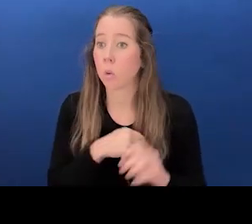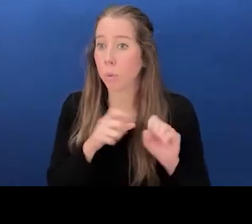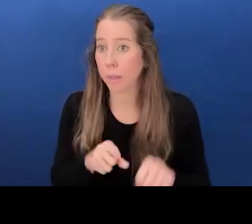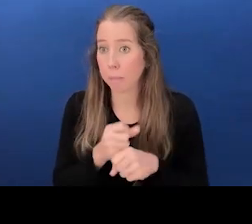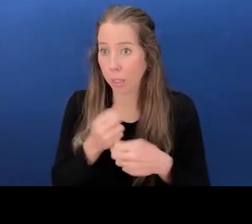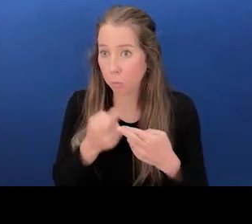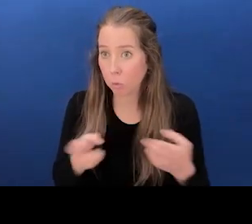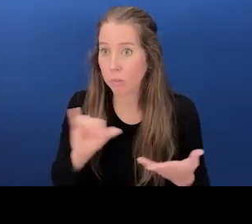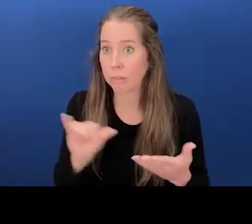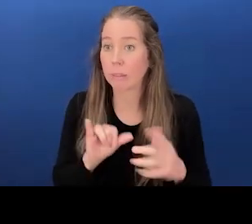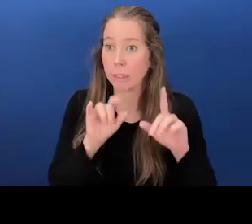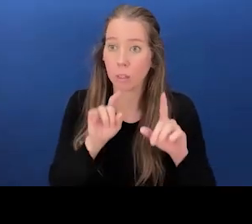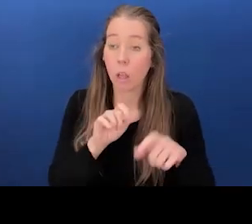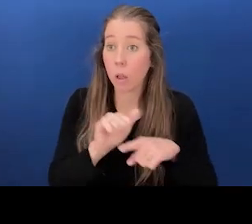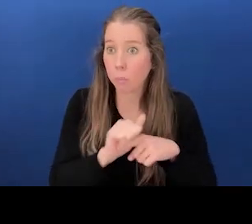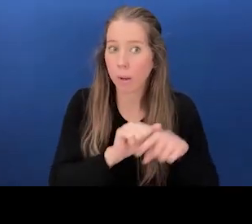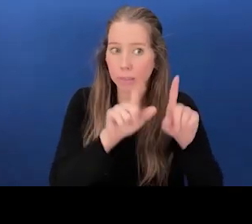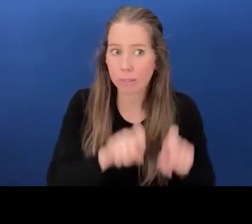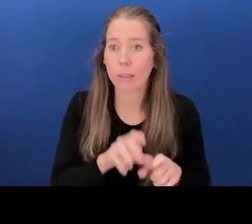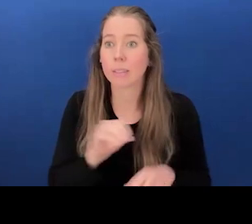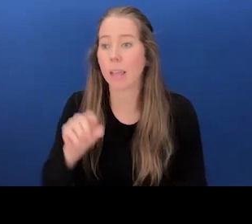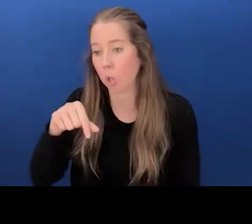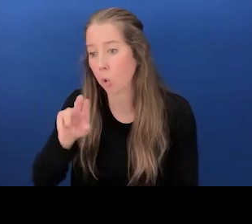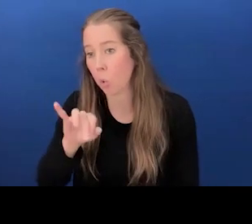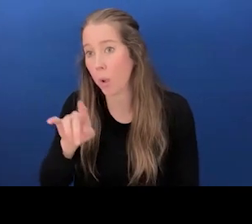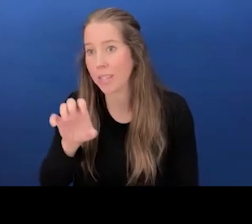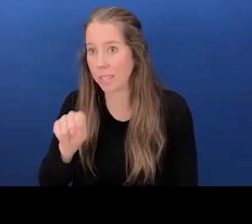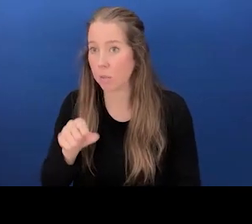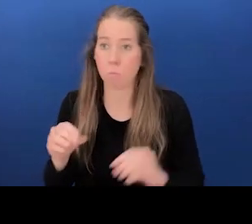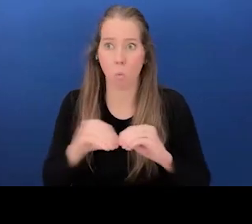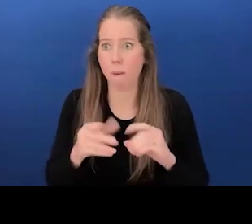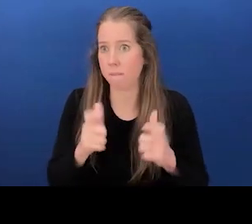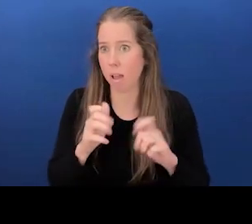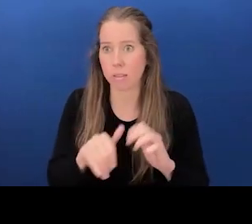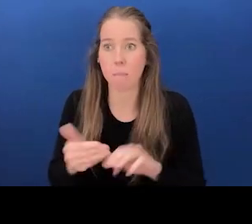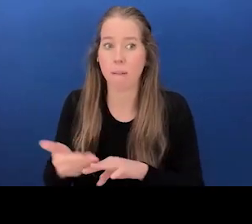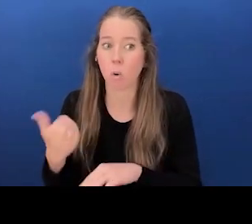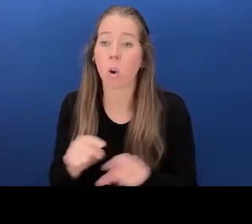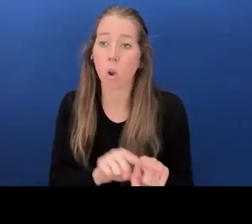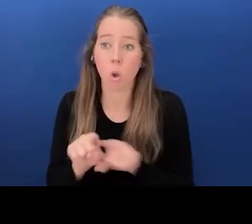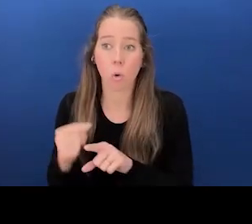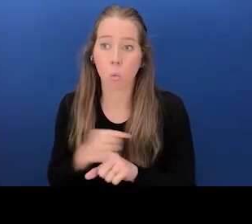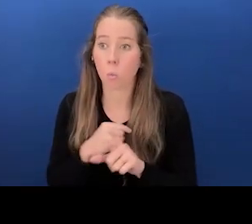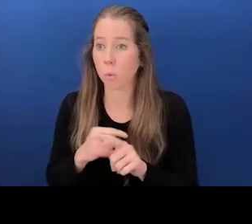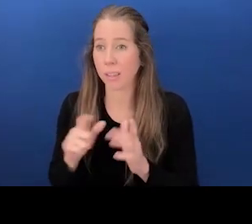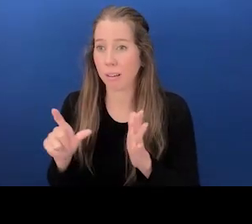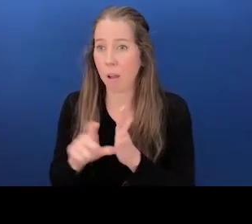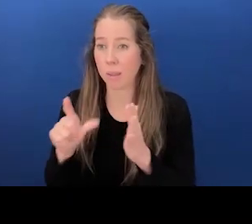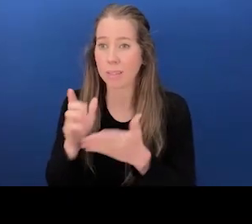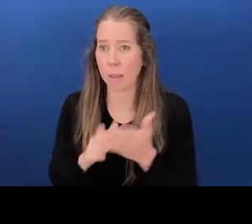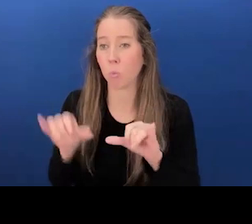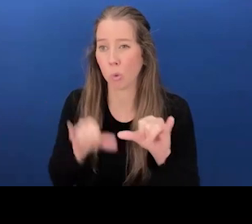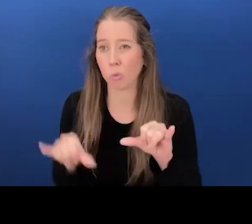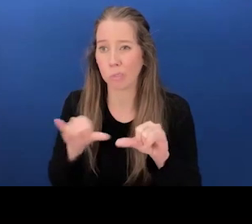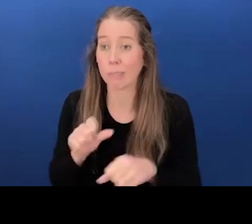like practice tests and quizzes phenomenally faster than we ever could before. And we can automate some of the routine tasks that take a lot of time that